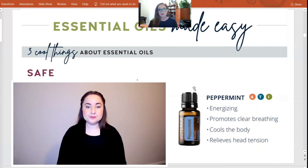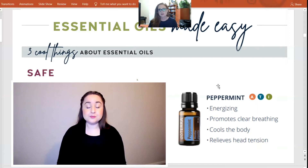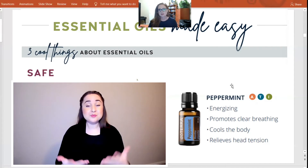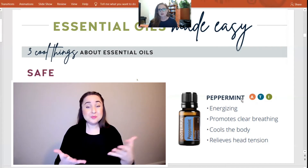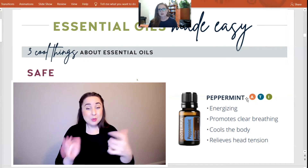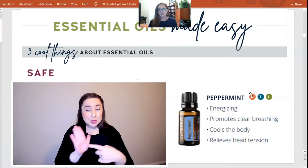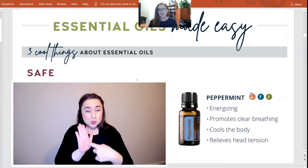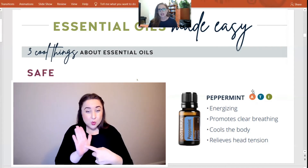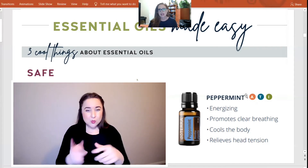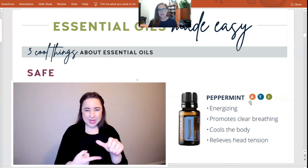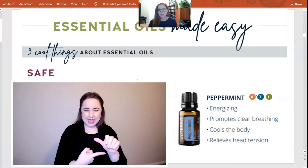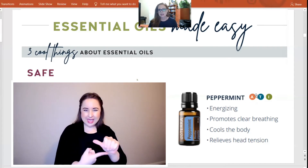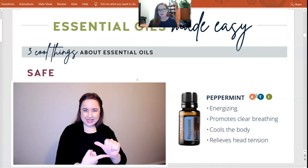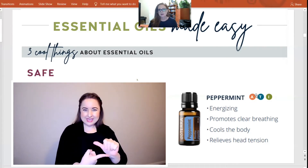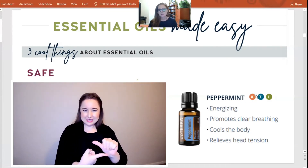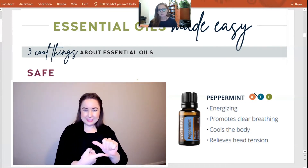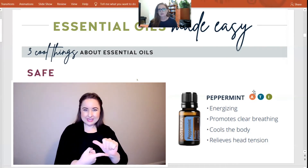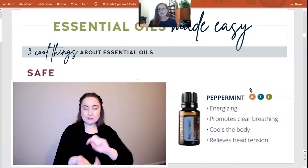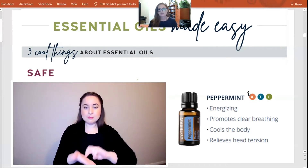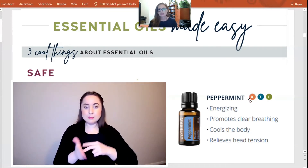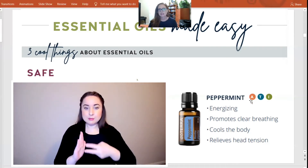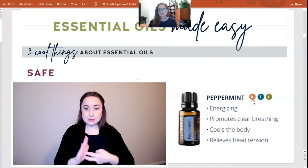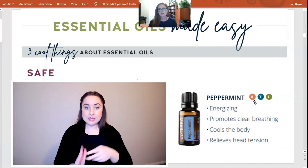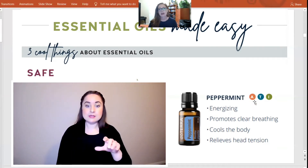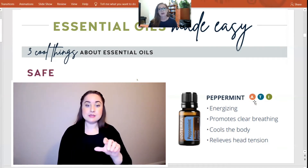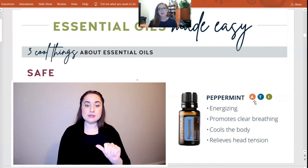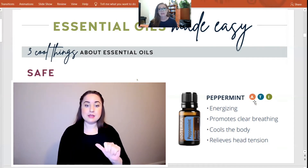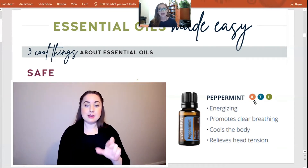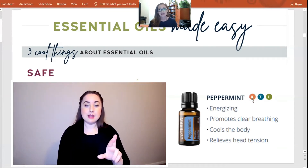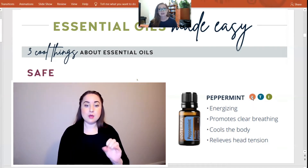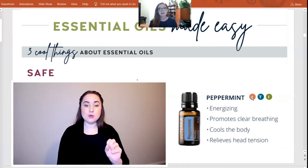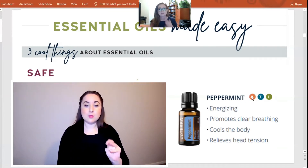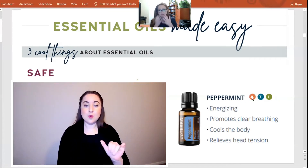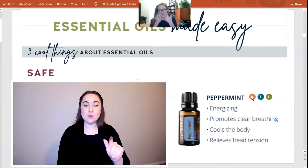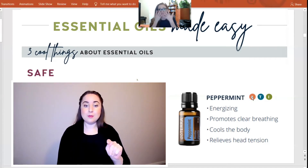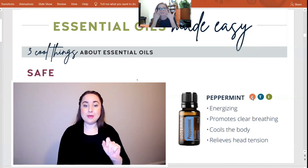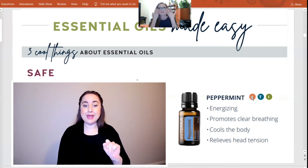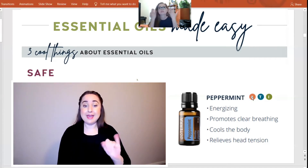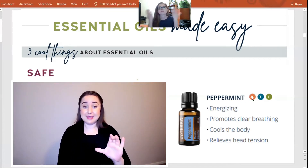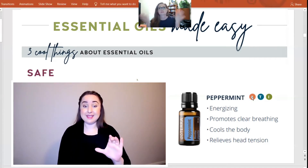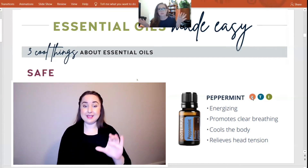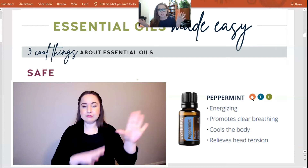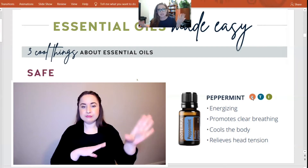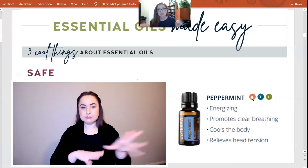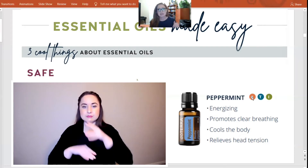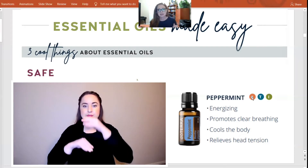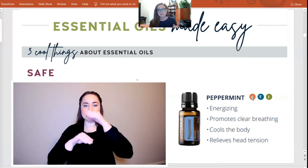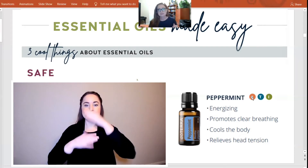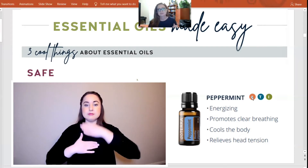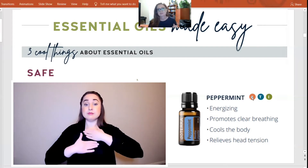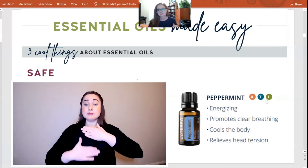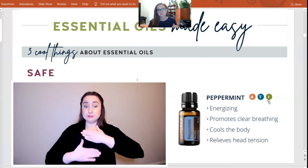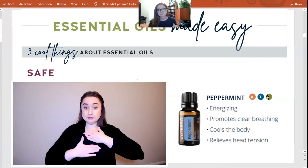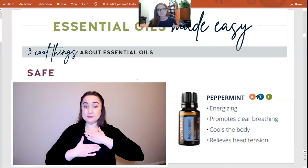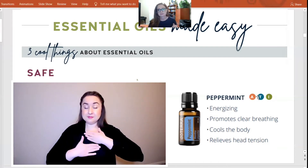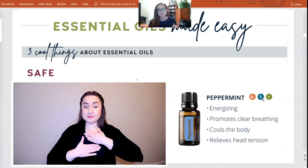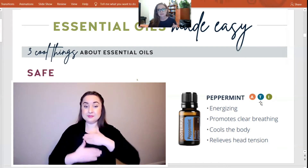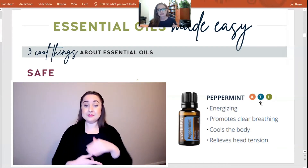to point out this little A here. Stands for aromatic. Breathing it in.